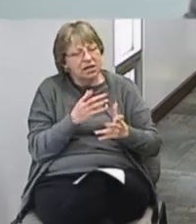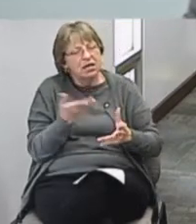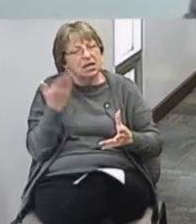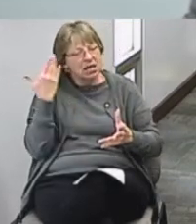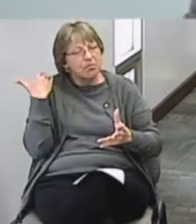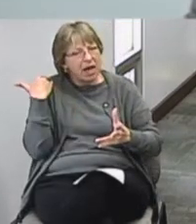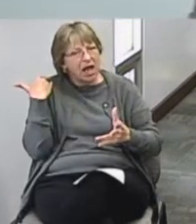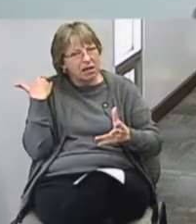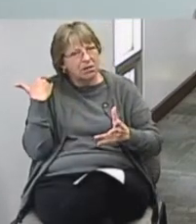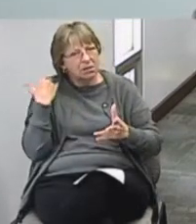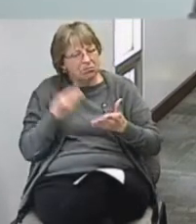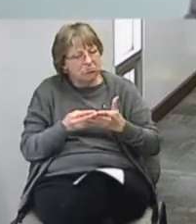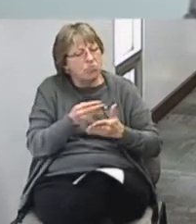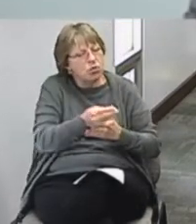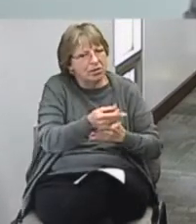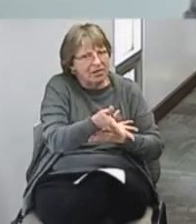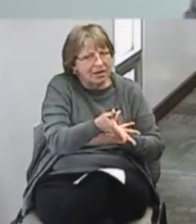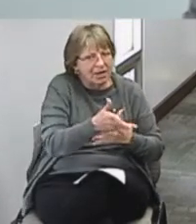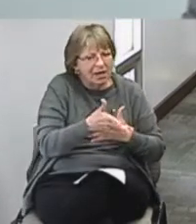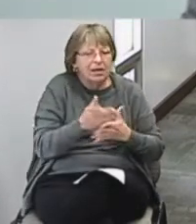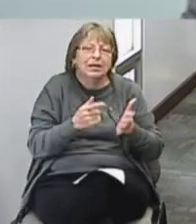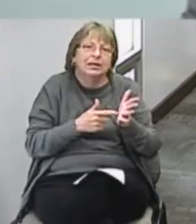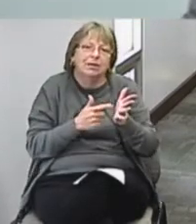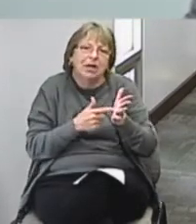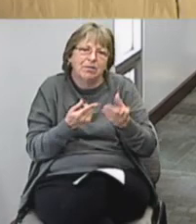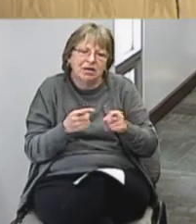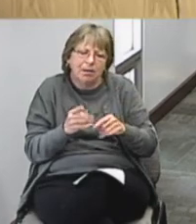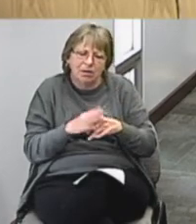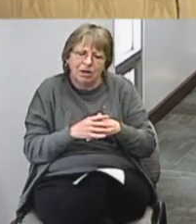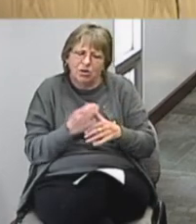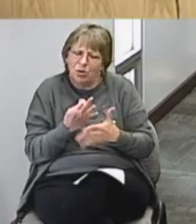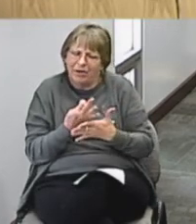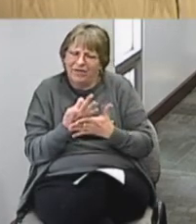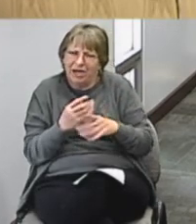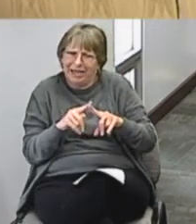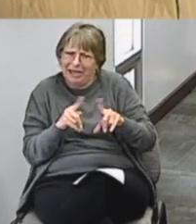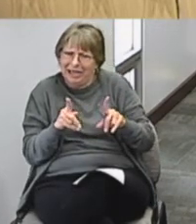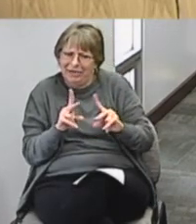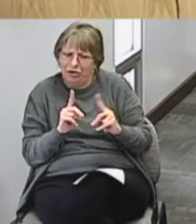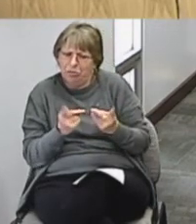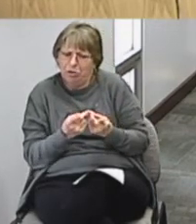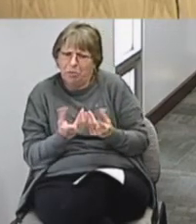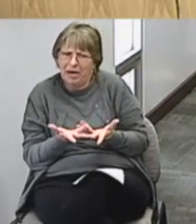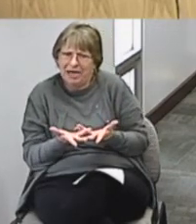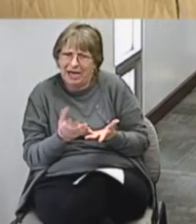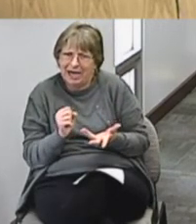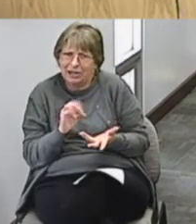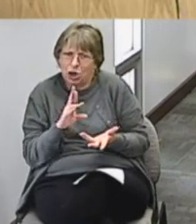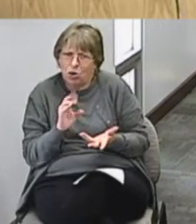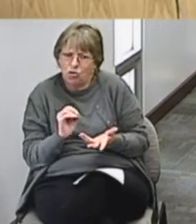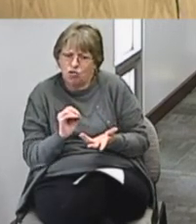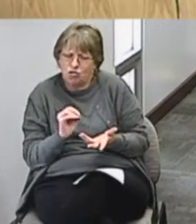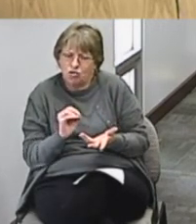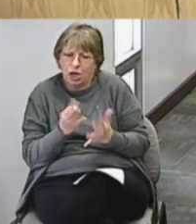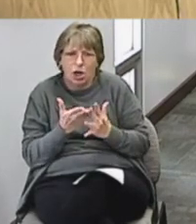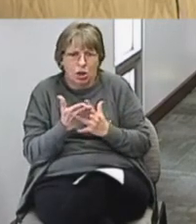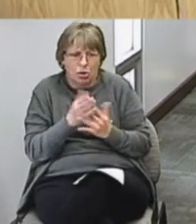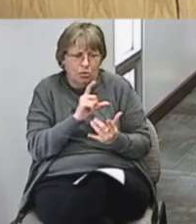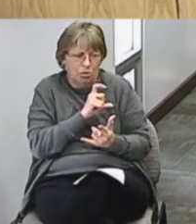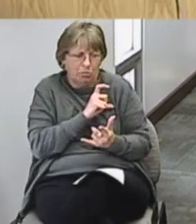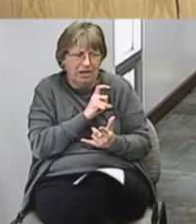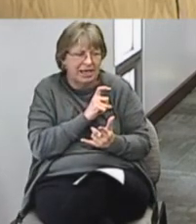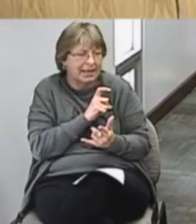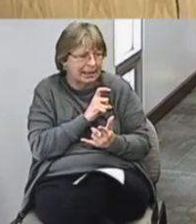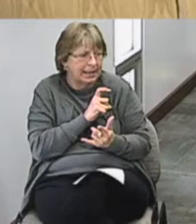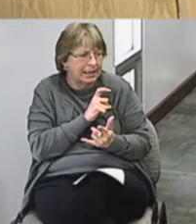So sometimes that happens. So do we fund it in a different department? SRO. SRO? Through the police department. Through